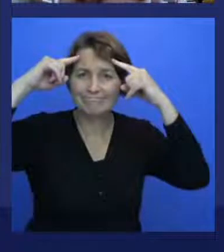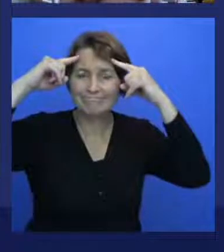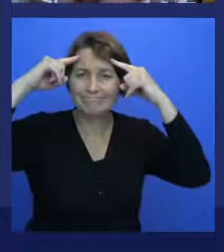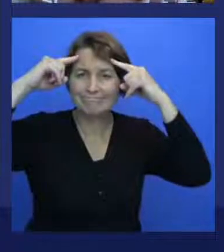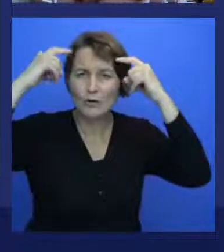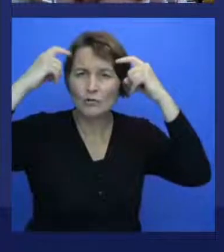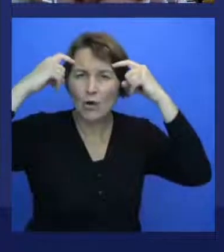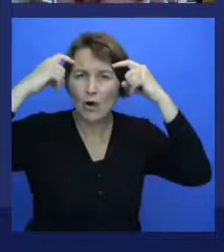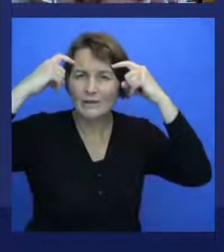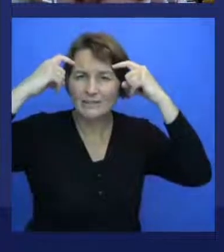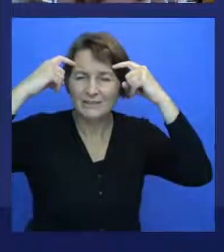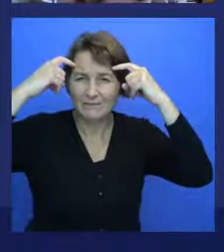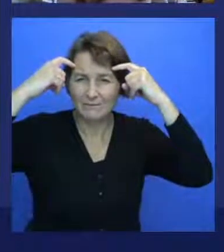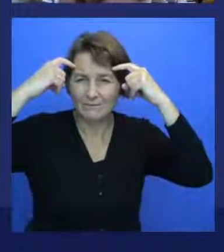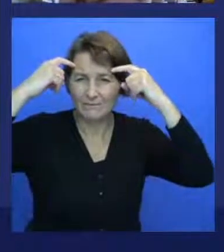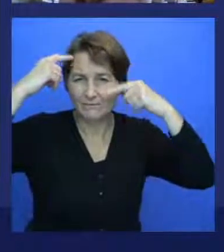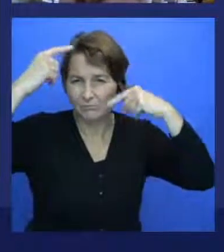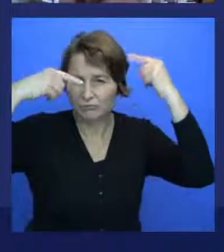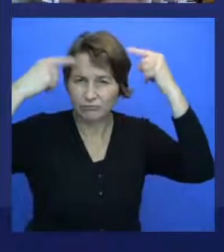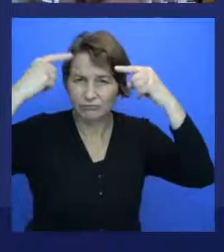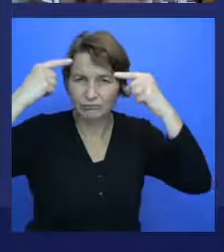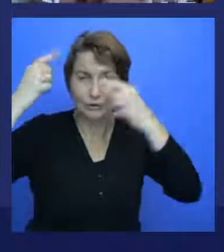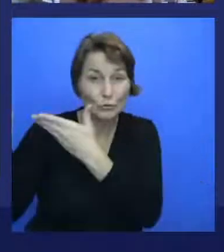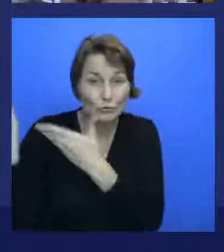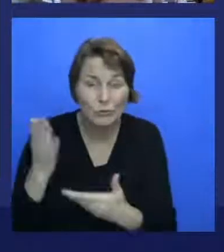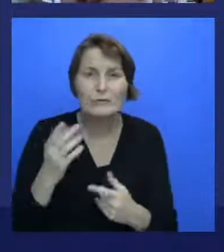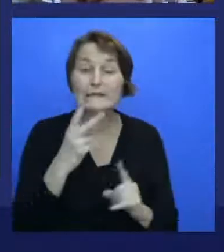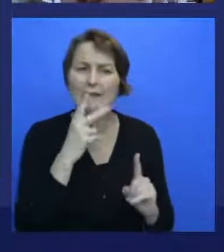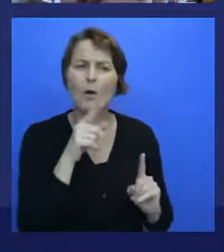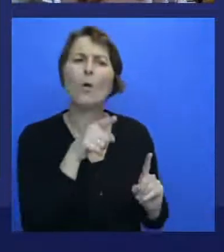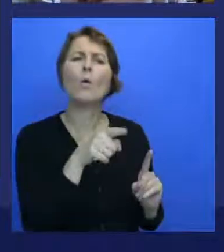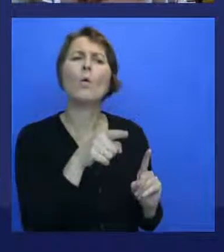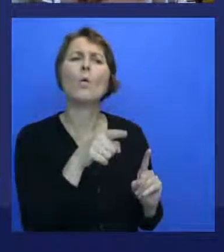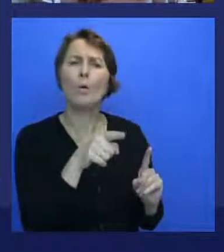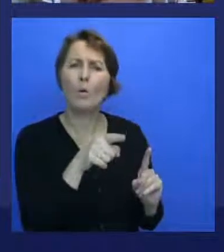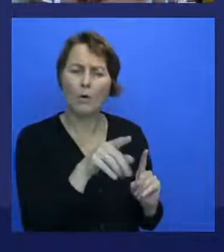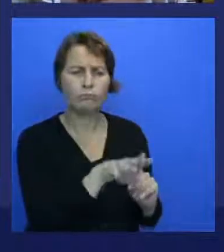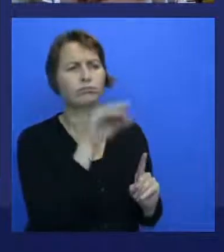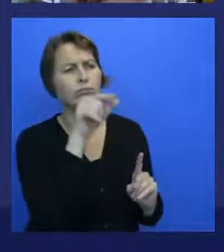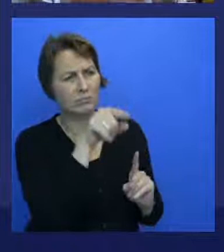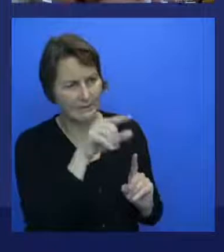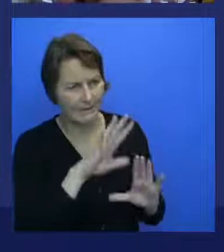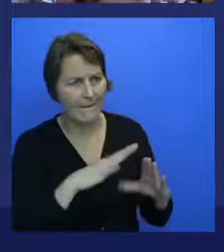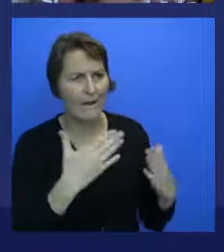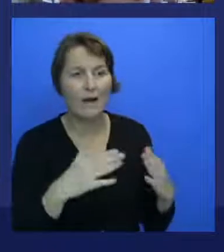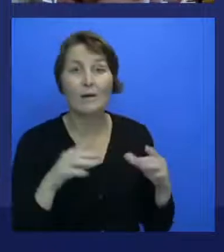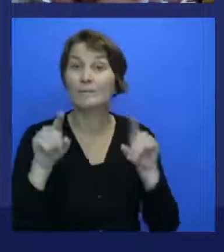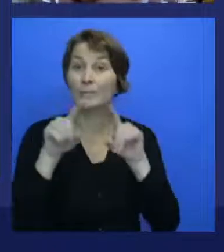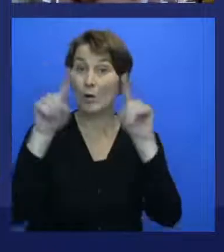work, or even on that cognitive services portal, you can have